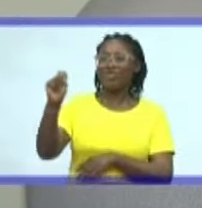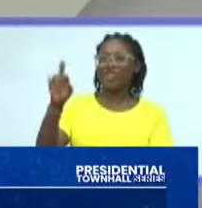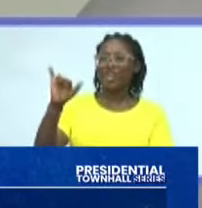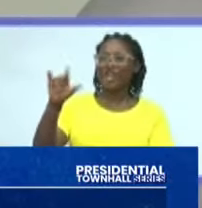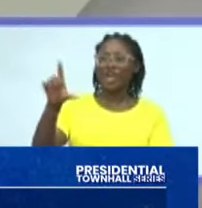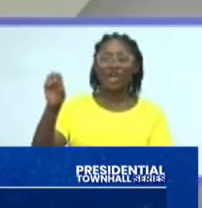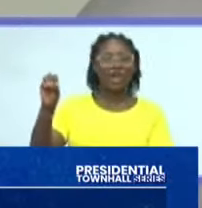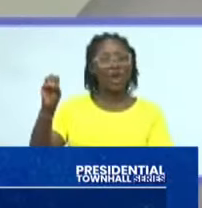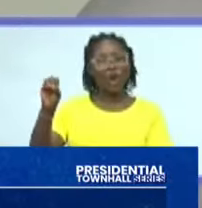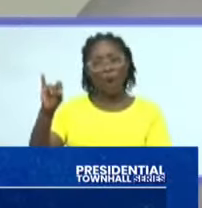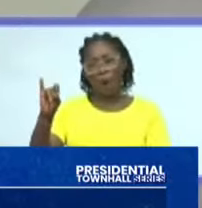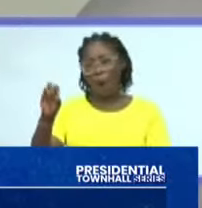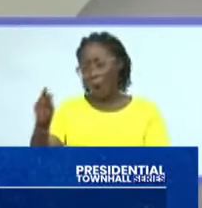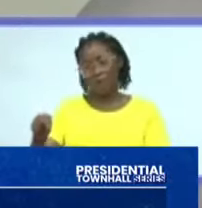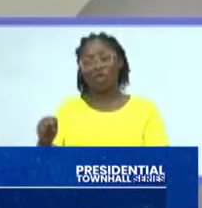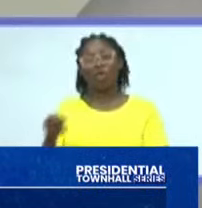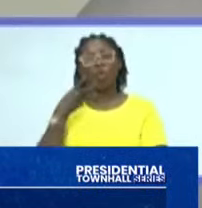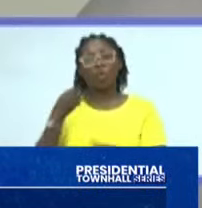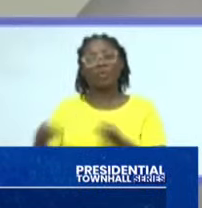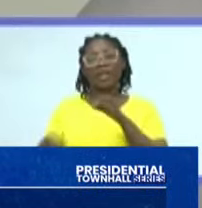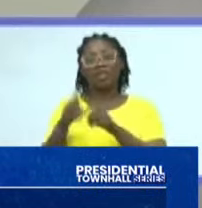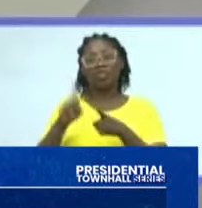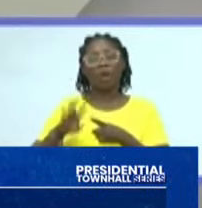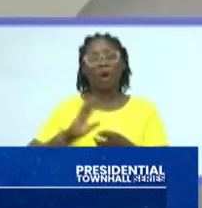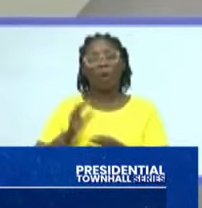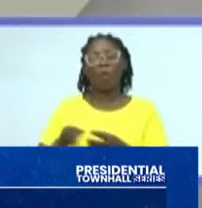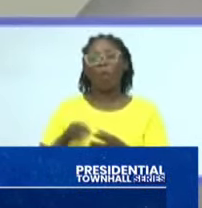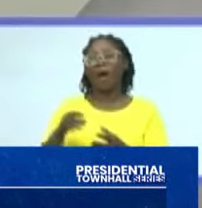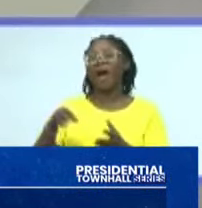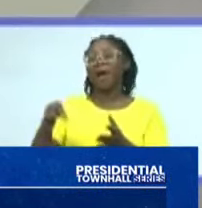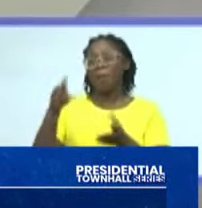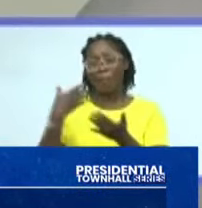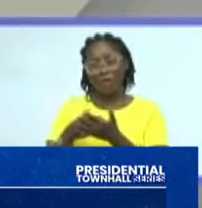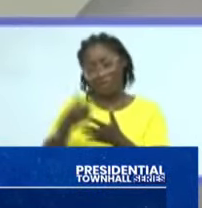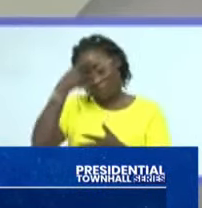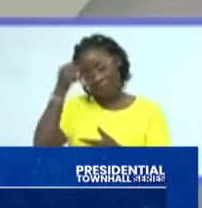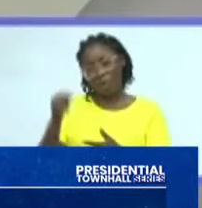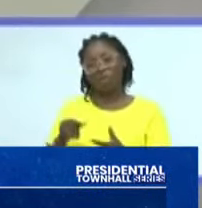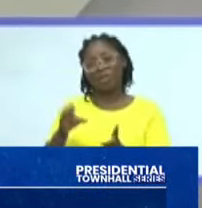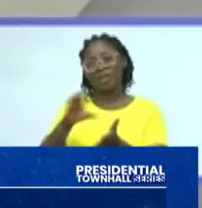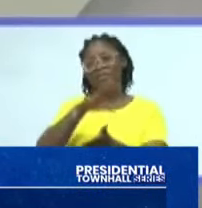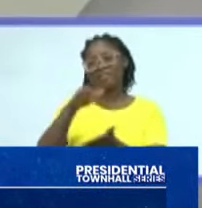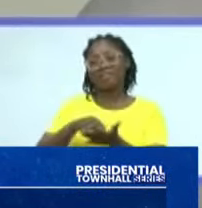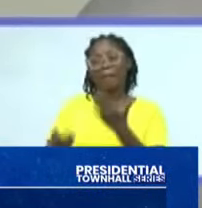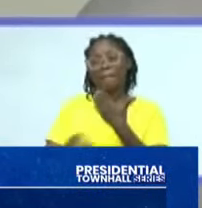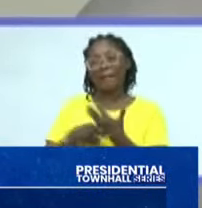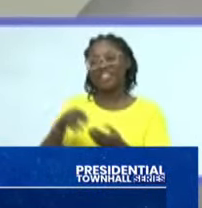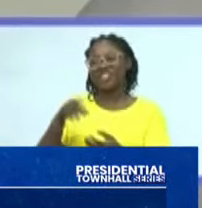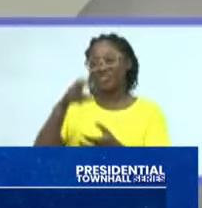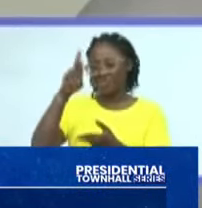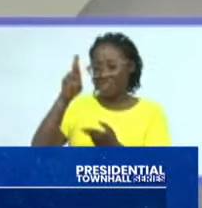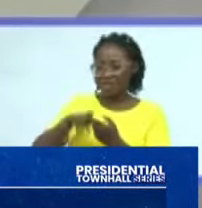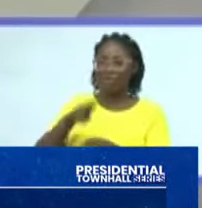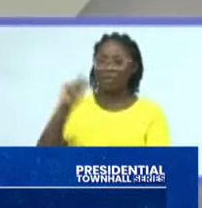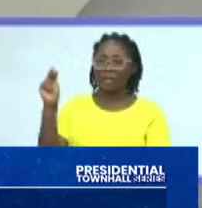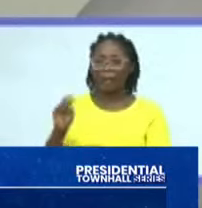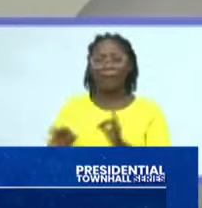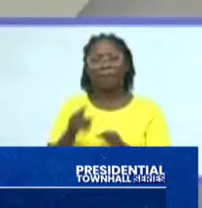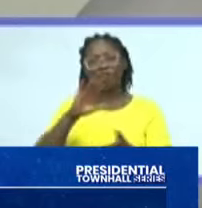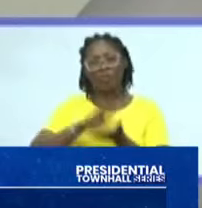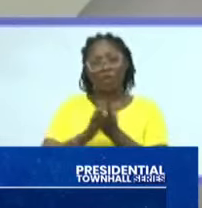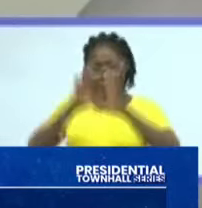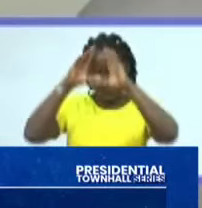profile simply because the Central Bank of Nigeria devalued naira. If you were the president of Nigeria, how do